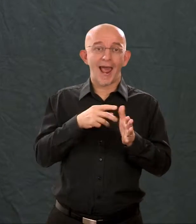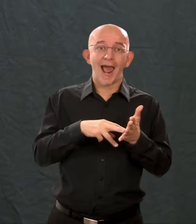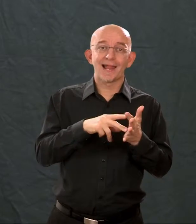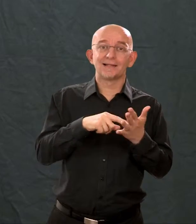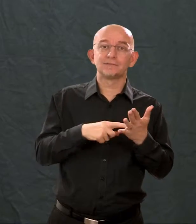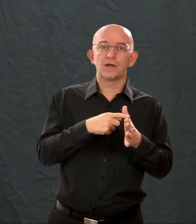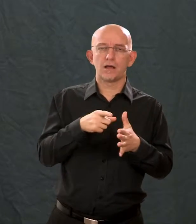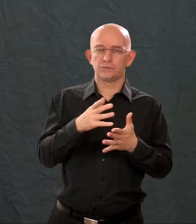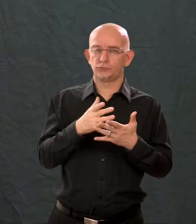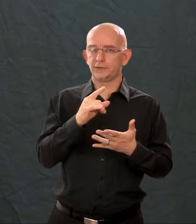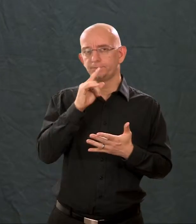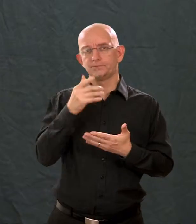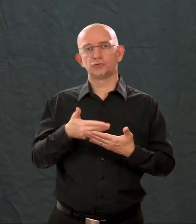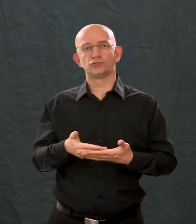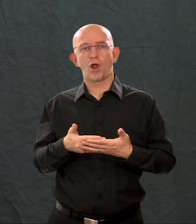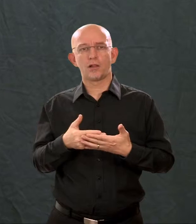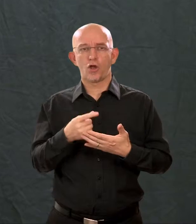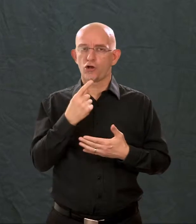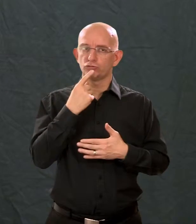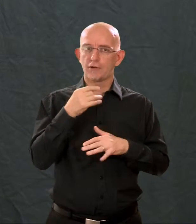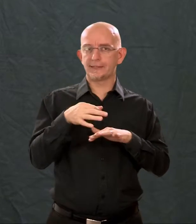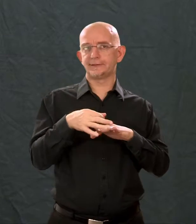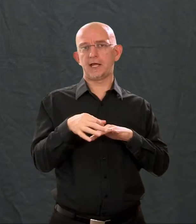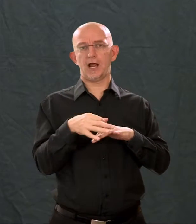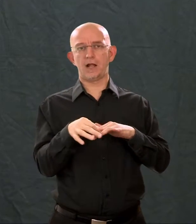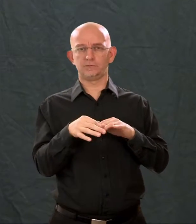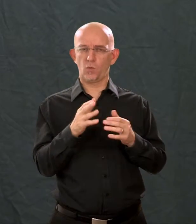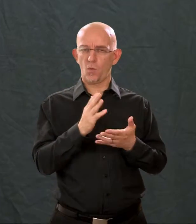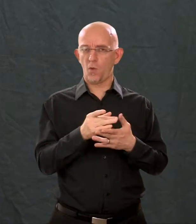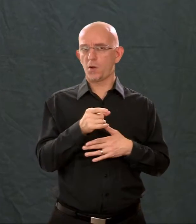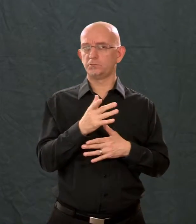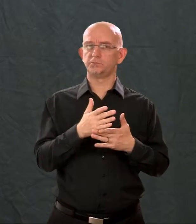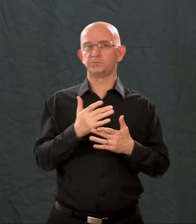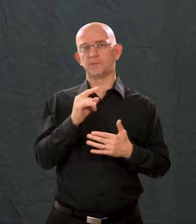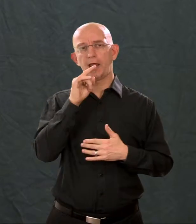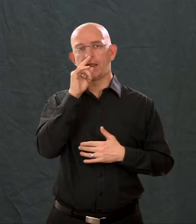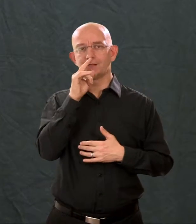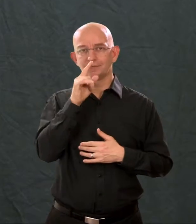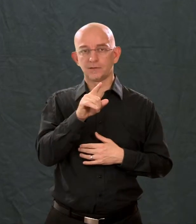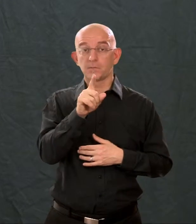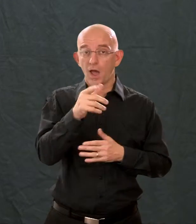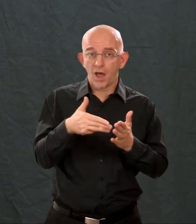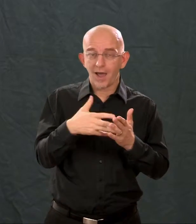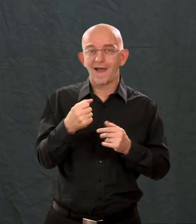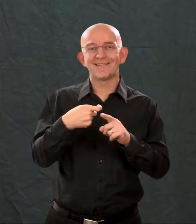red nails. Yes, so she was very classy. And then there